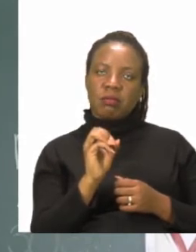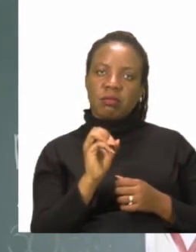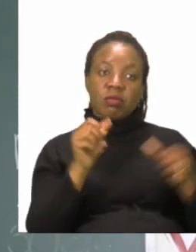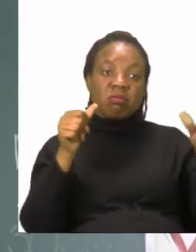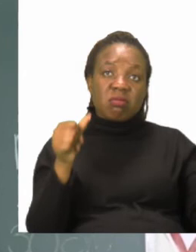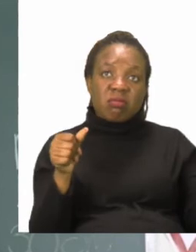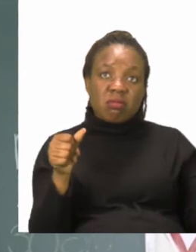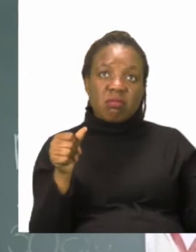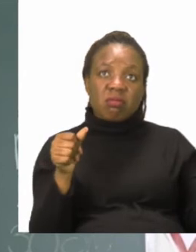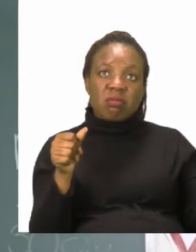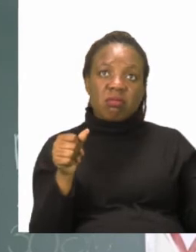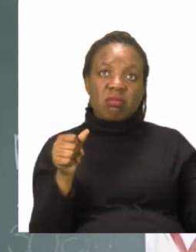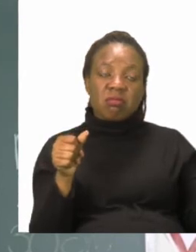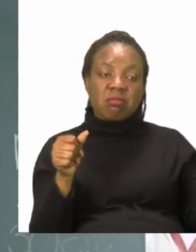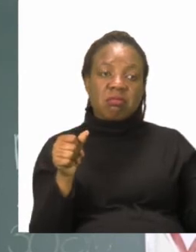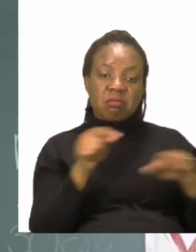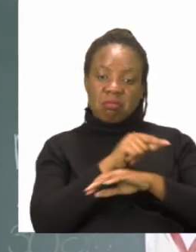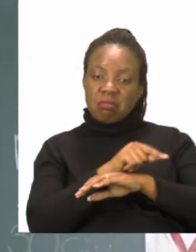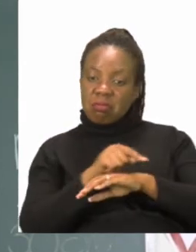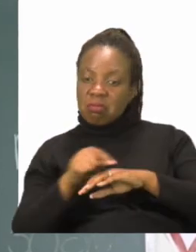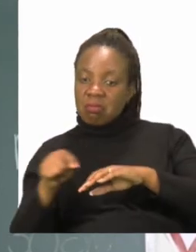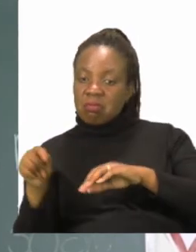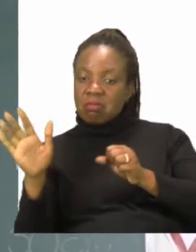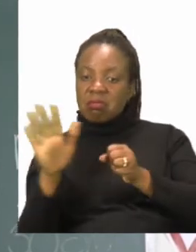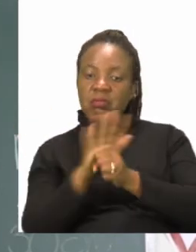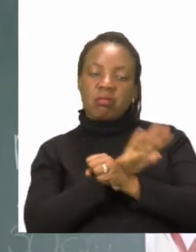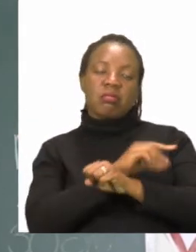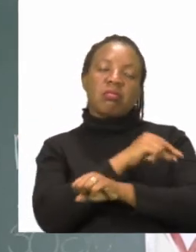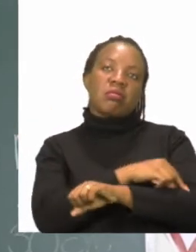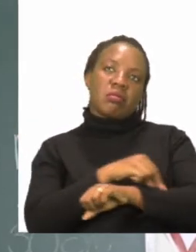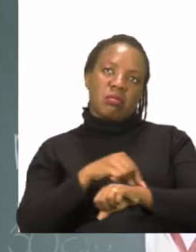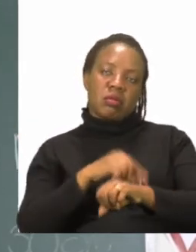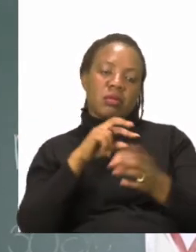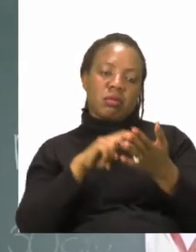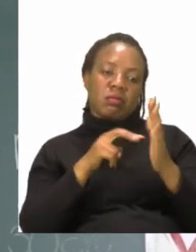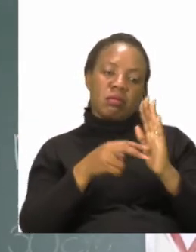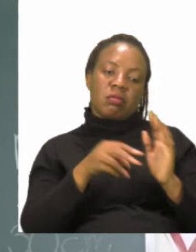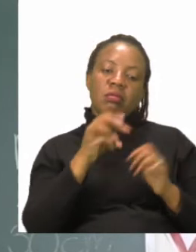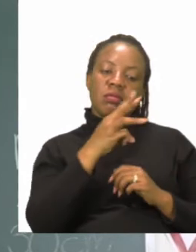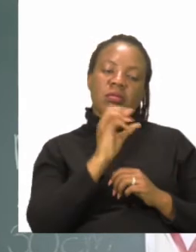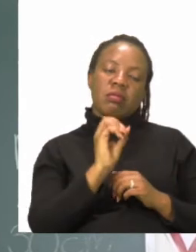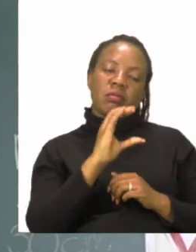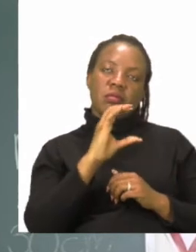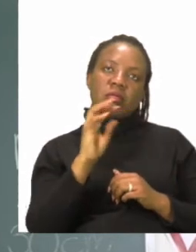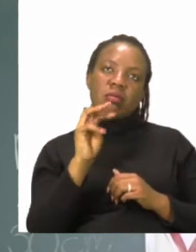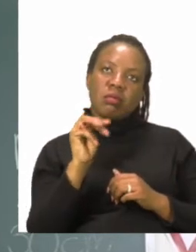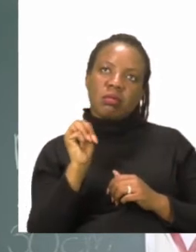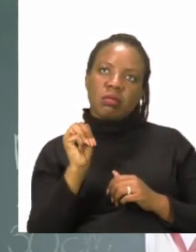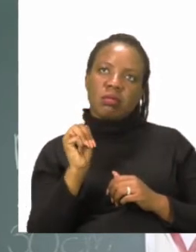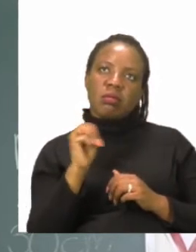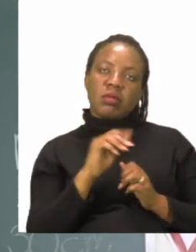here, it measures the entire length of my object. So you will see that I